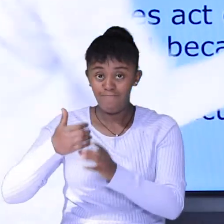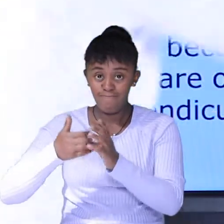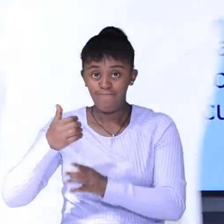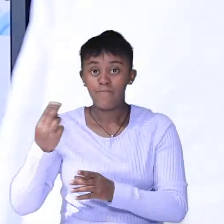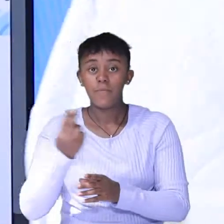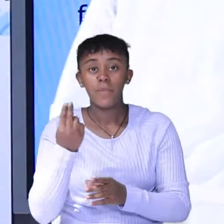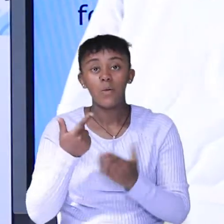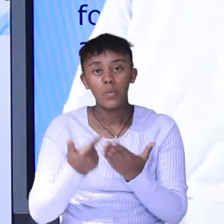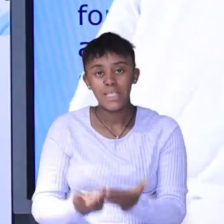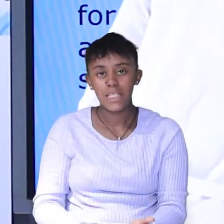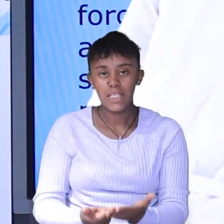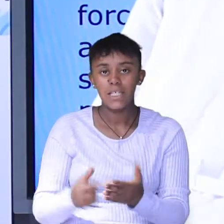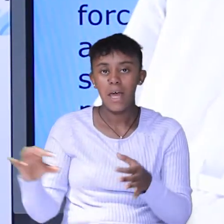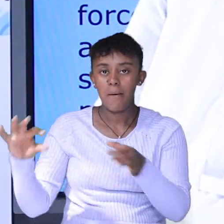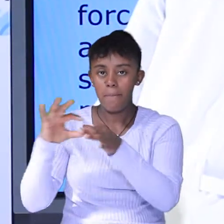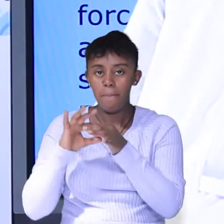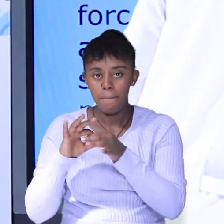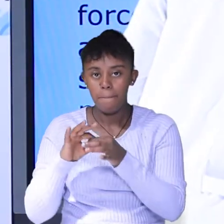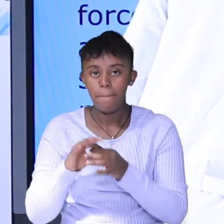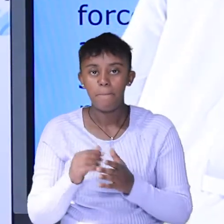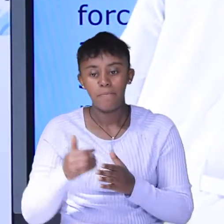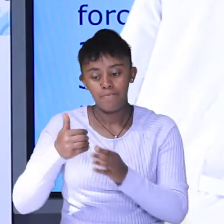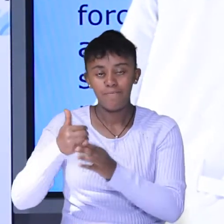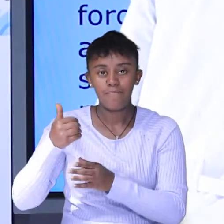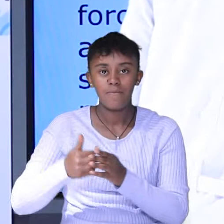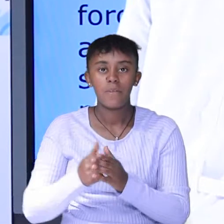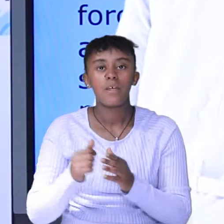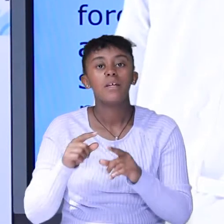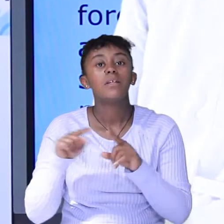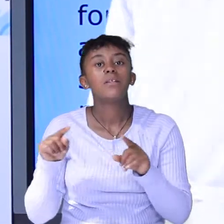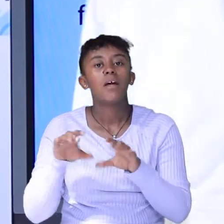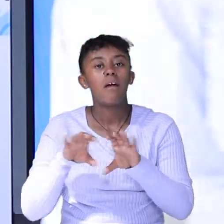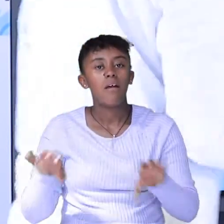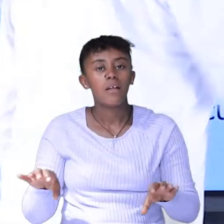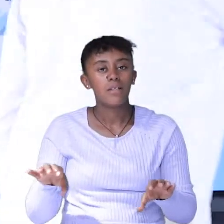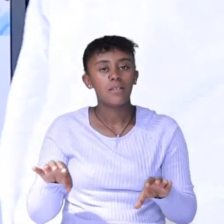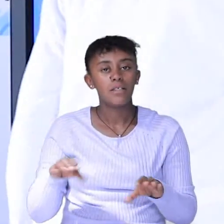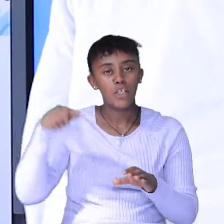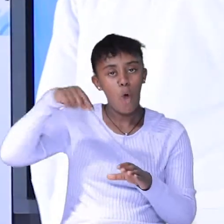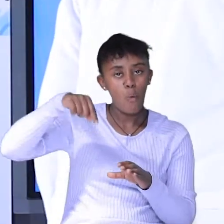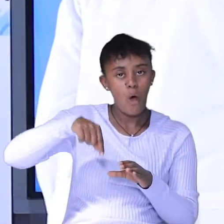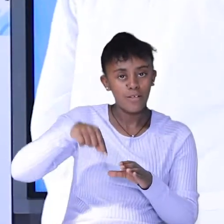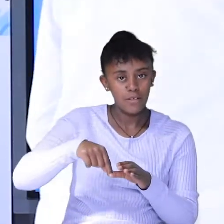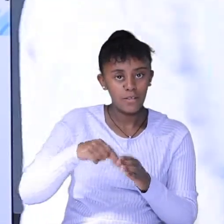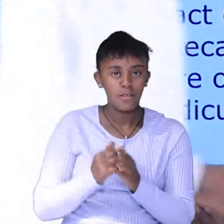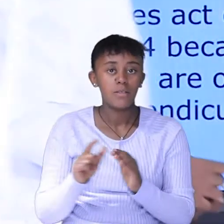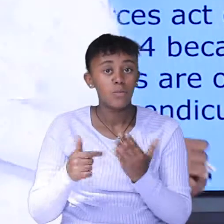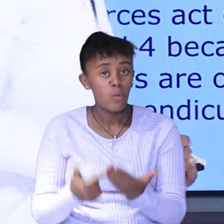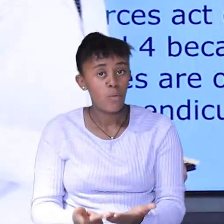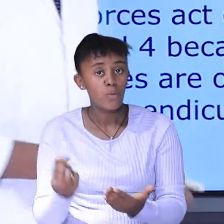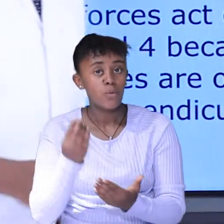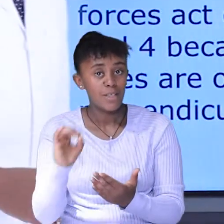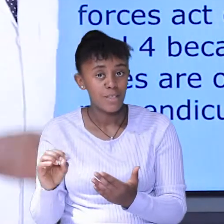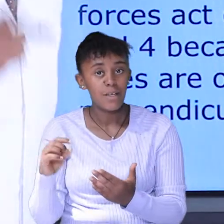exerted on this segment. The magnetic field is acting in this direction, the current is acting downward. So,